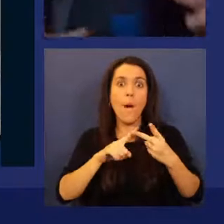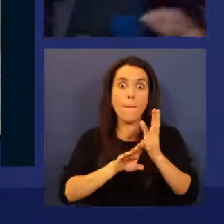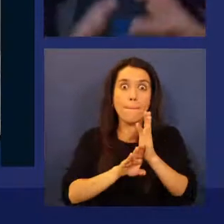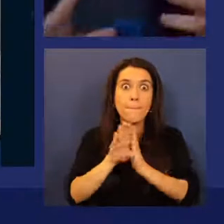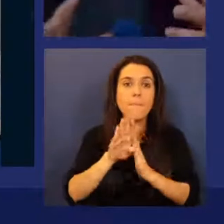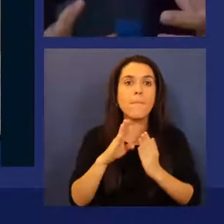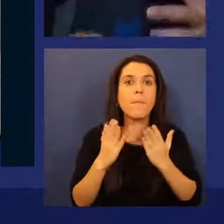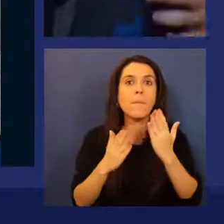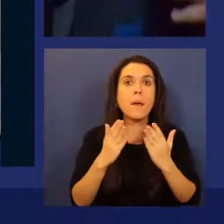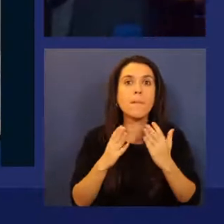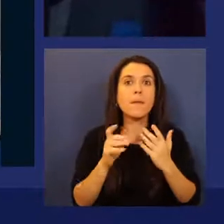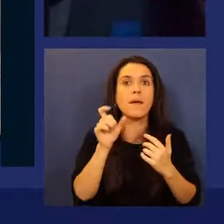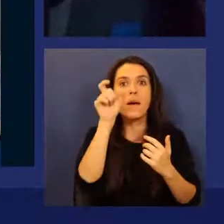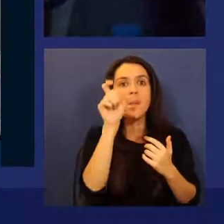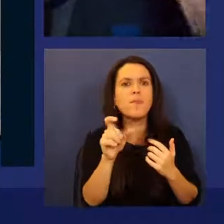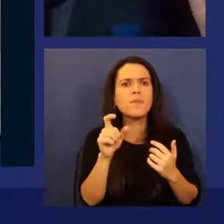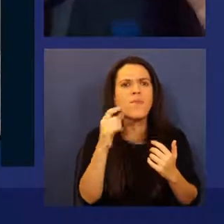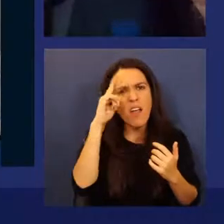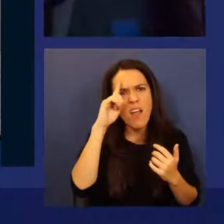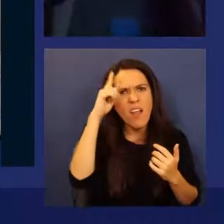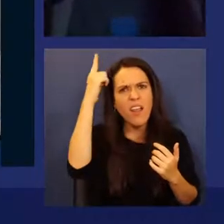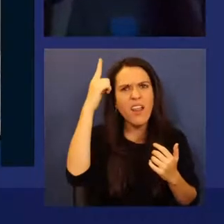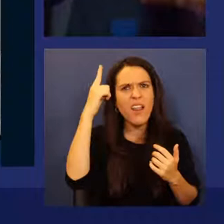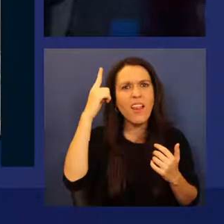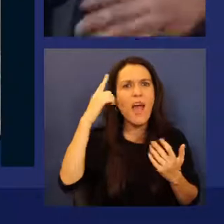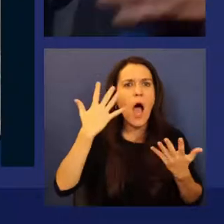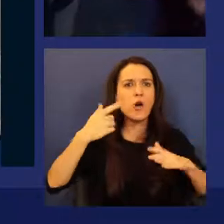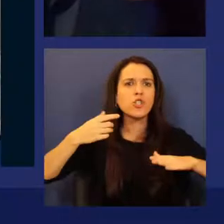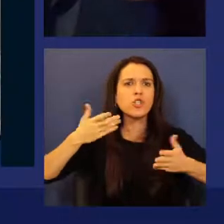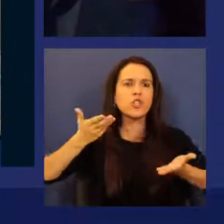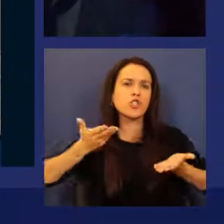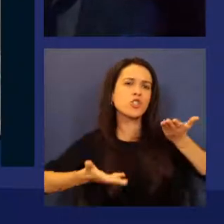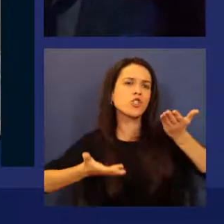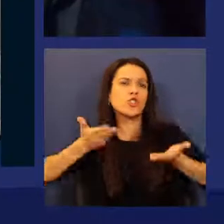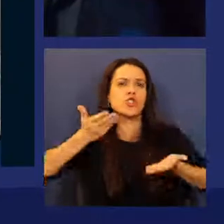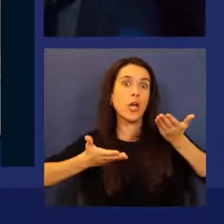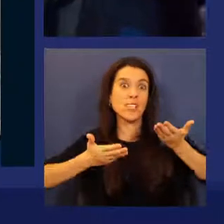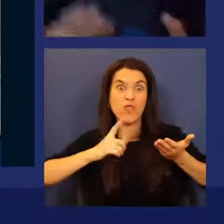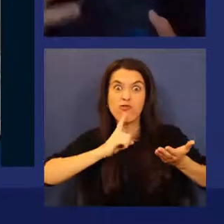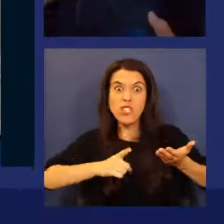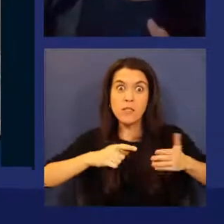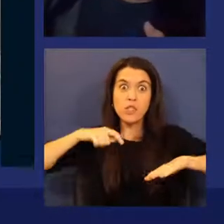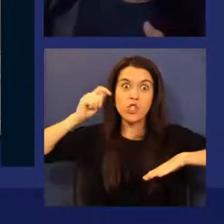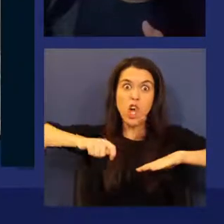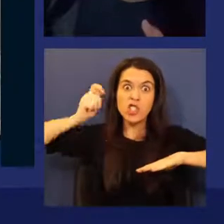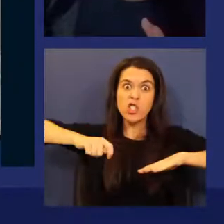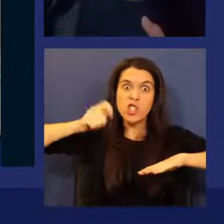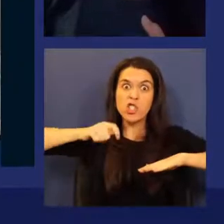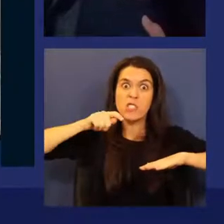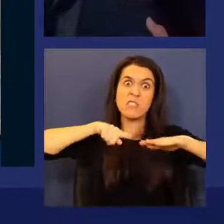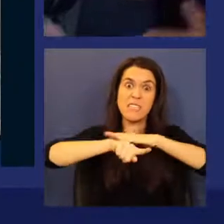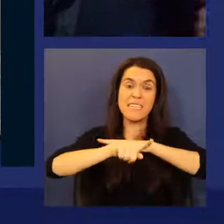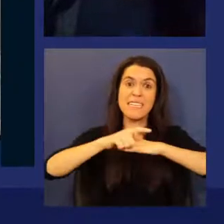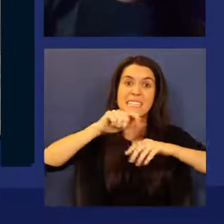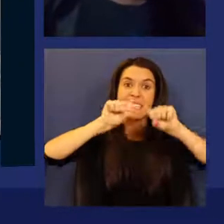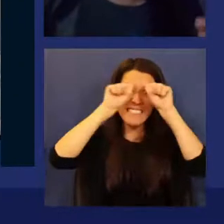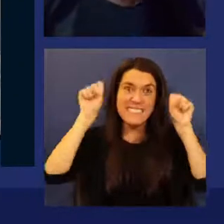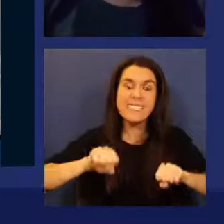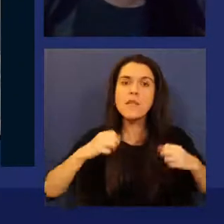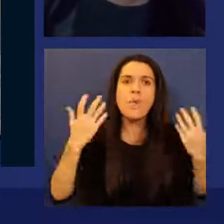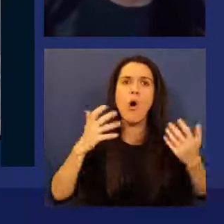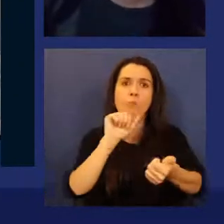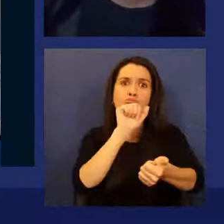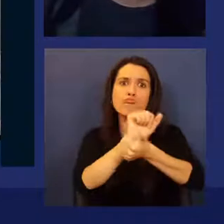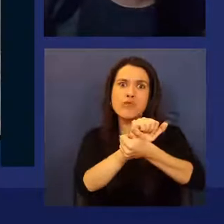one where somebody created one around judgments, like in the actual judicial system or in the prison system. When you